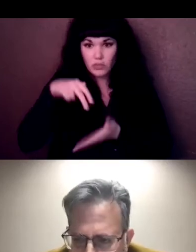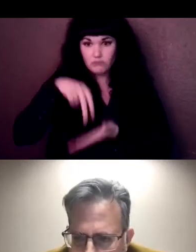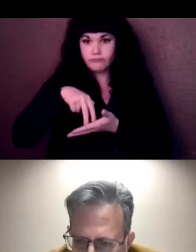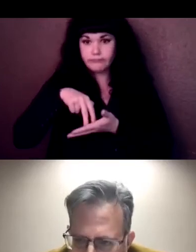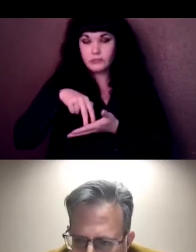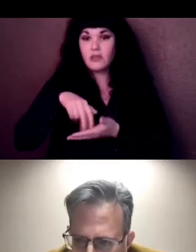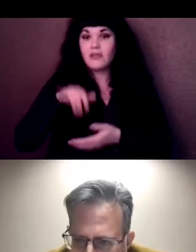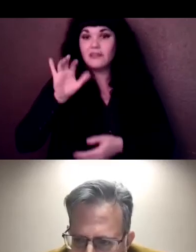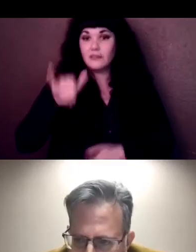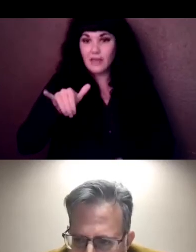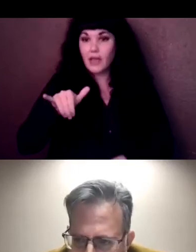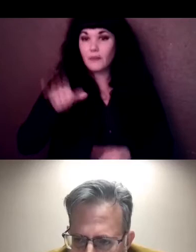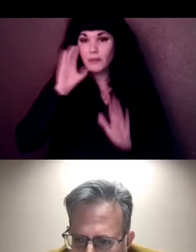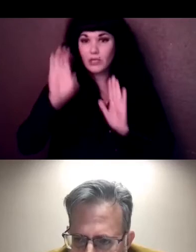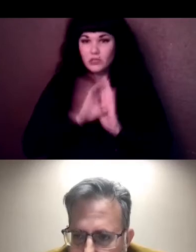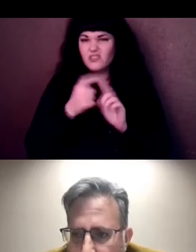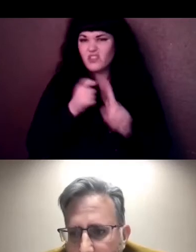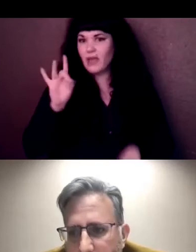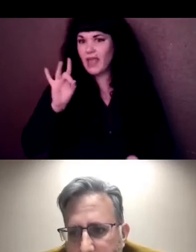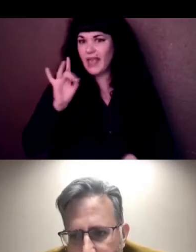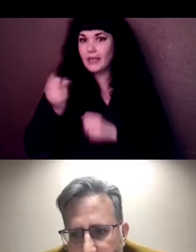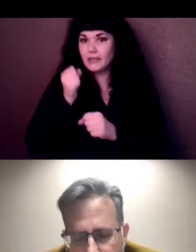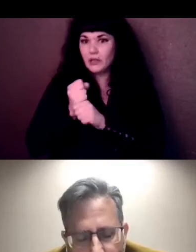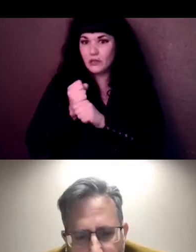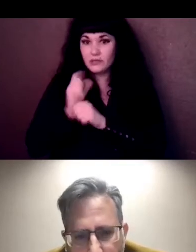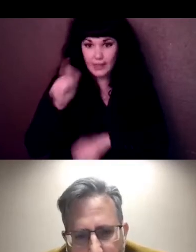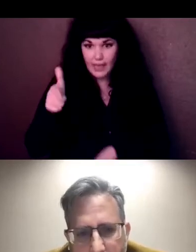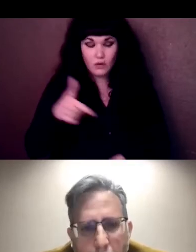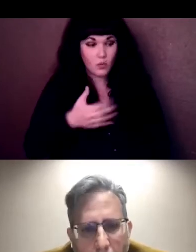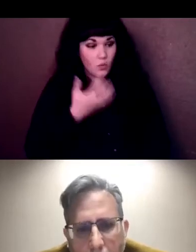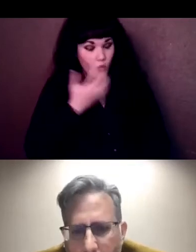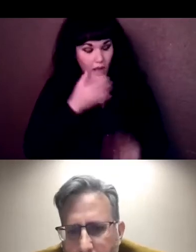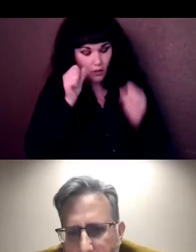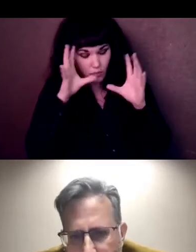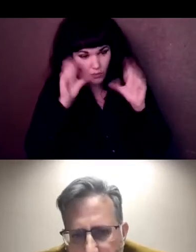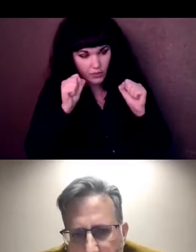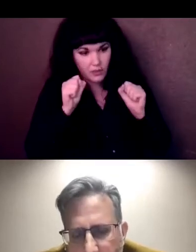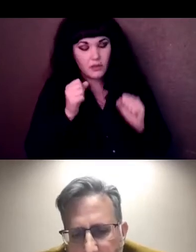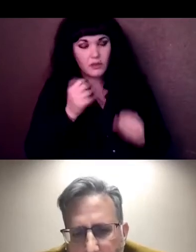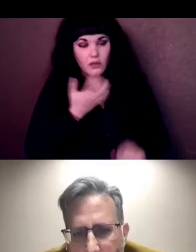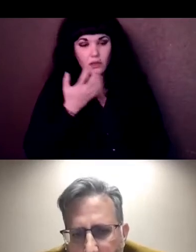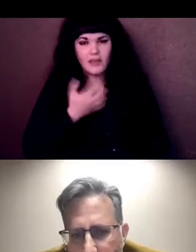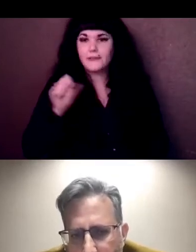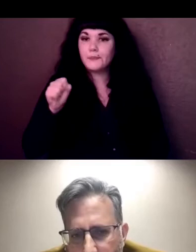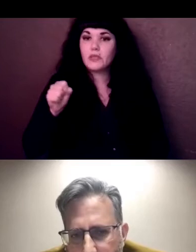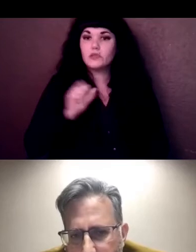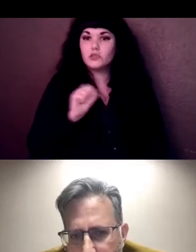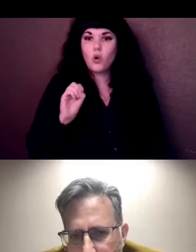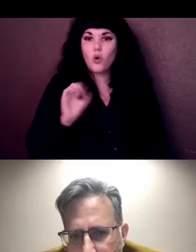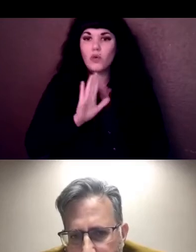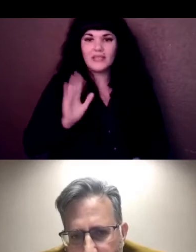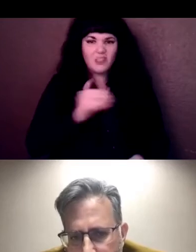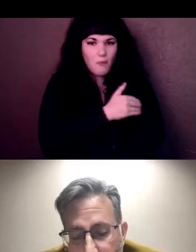years afterwards. Wow, that's remarkable. So yeah, so we've been able to maintain his muscle,